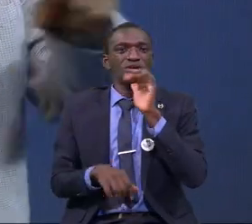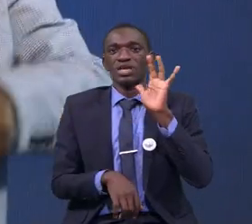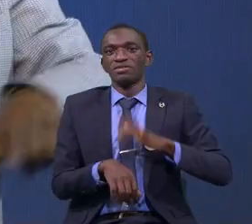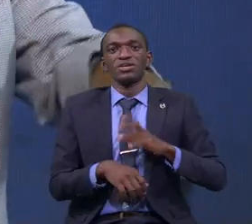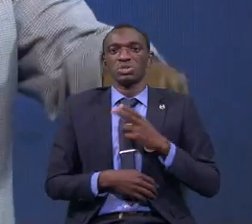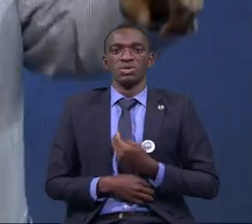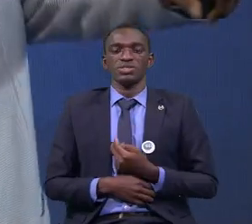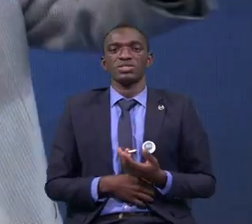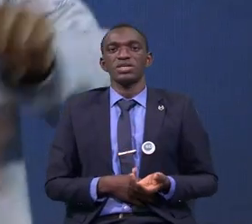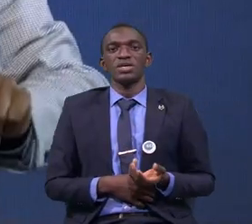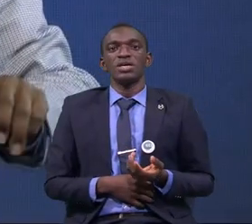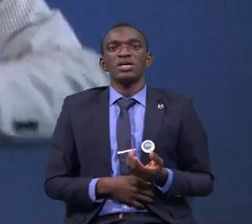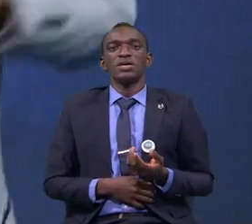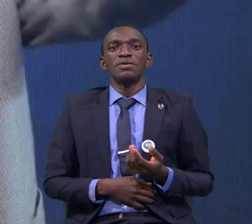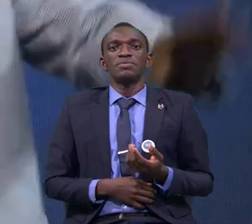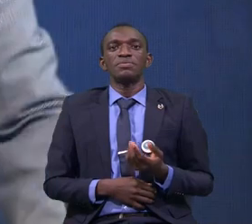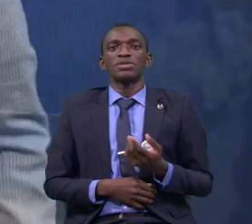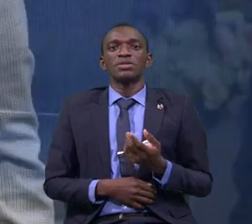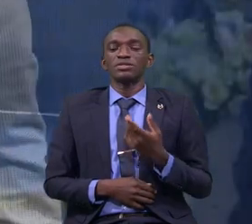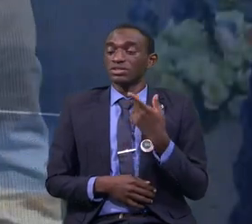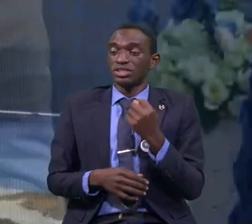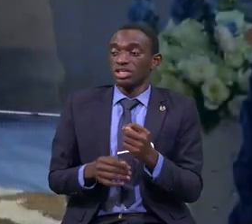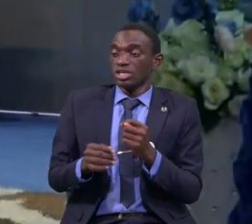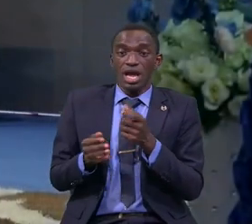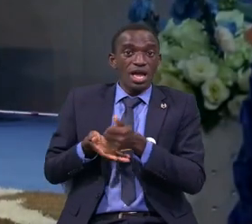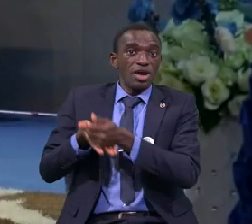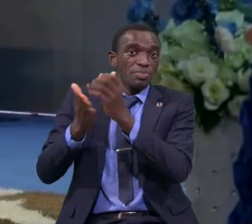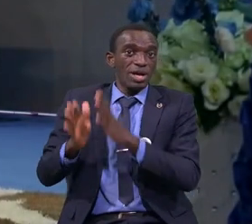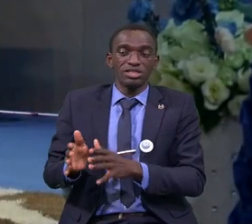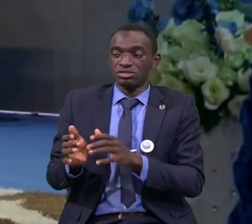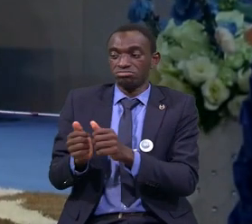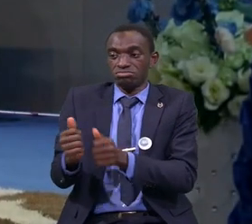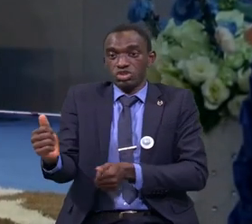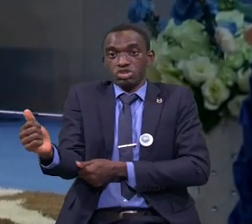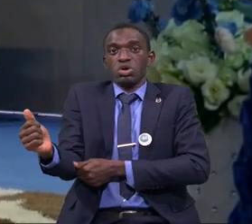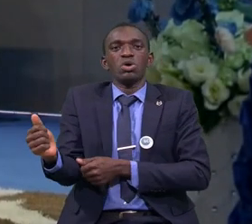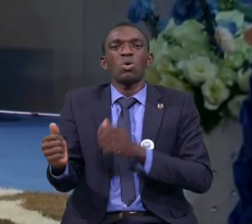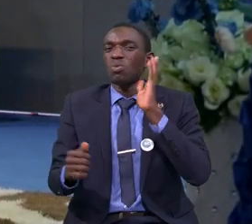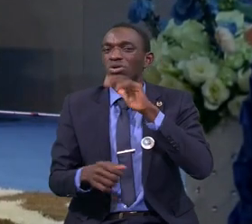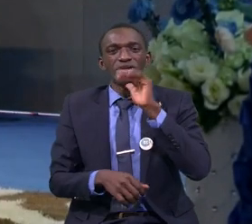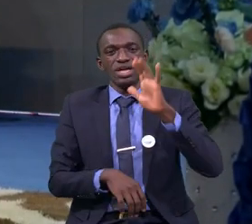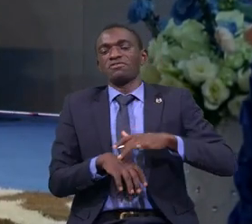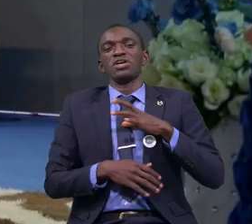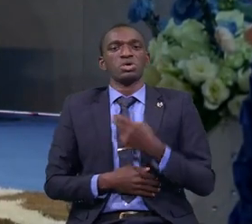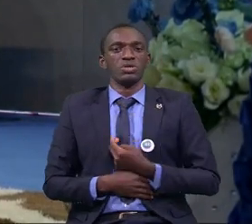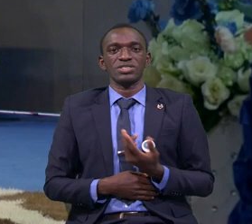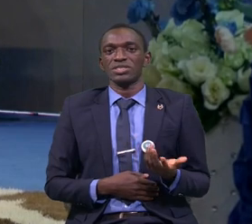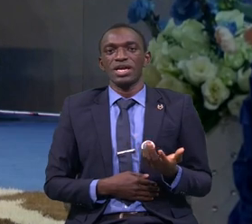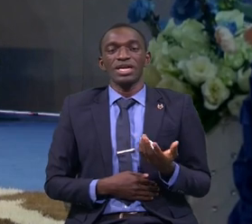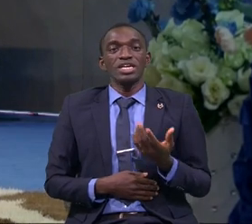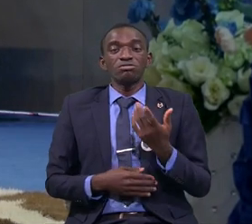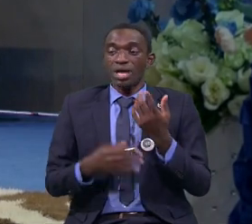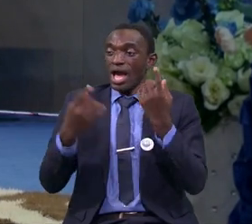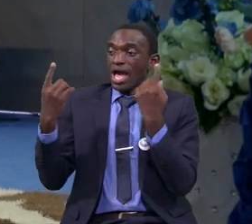The withdrawal of our helpers will never shake us. The coming of disease will